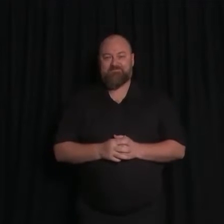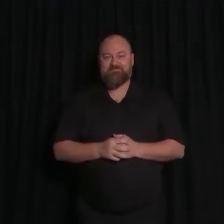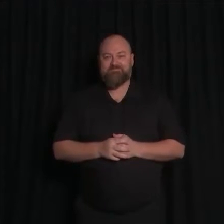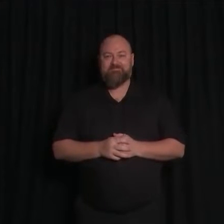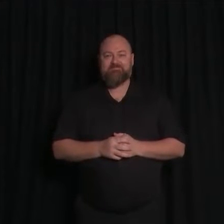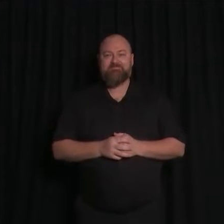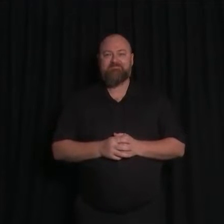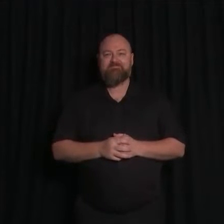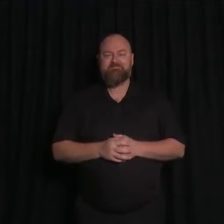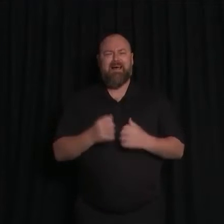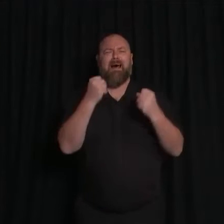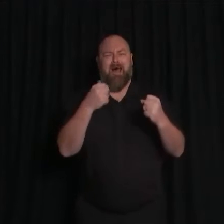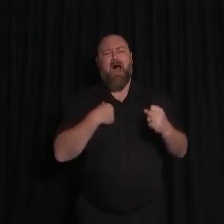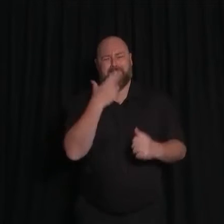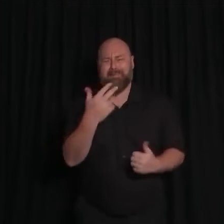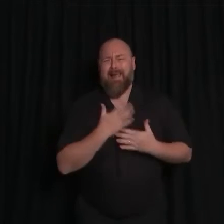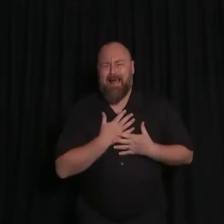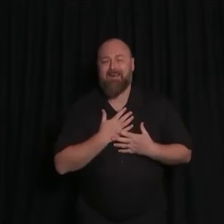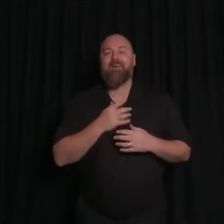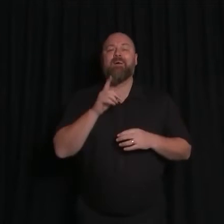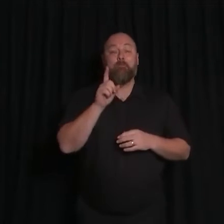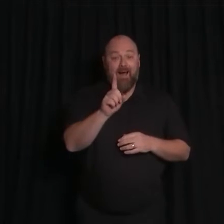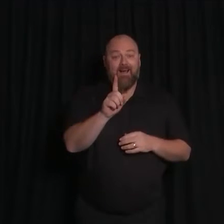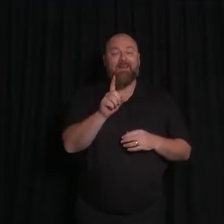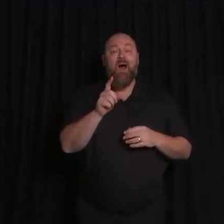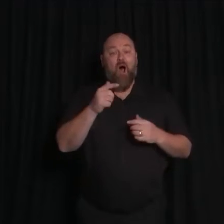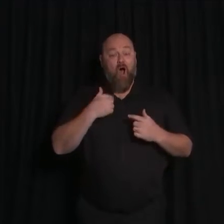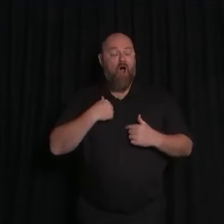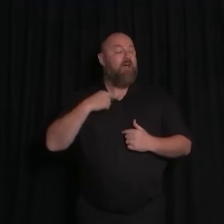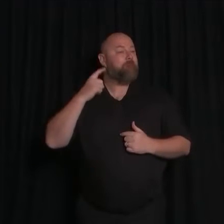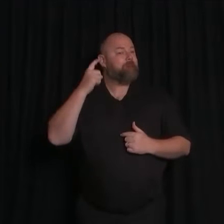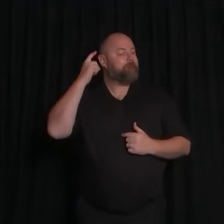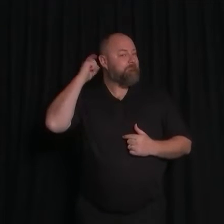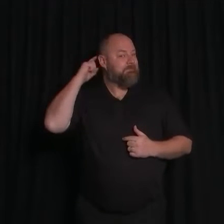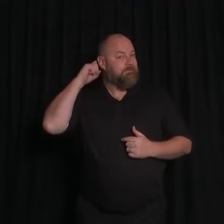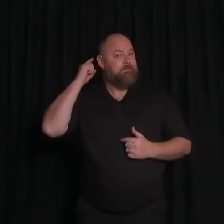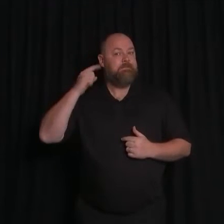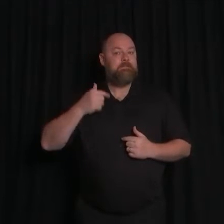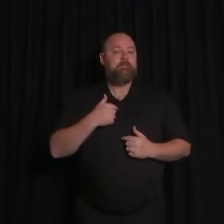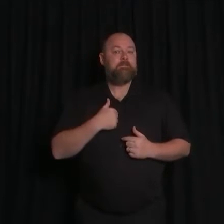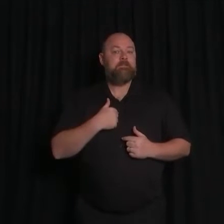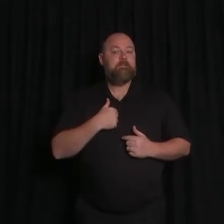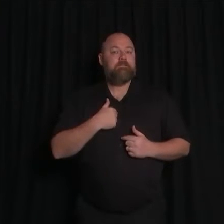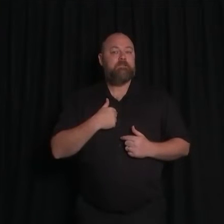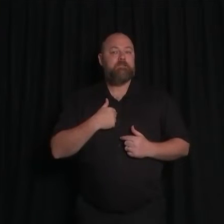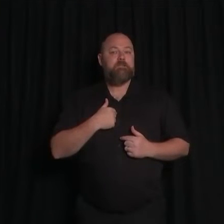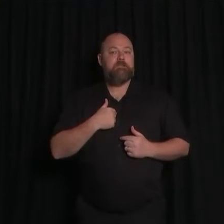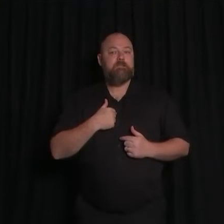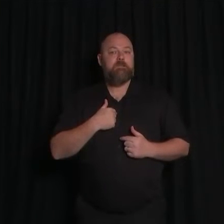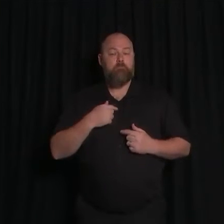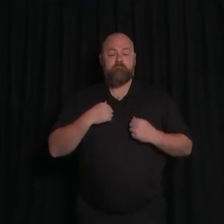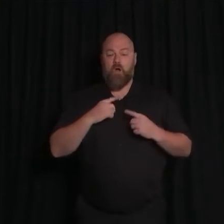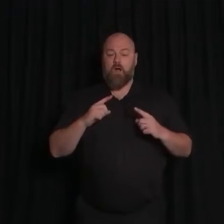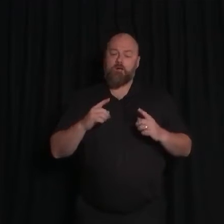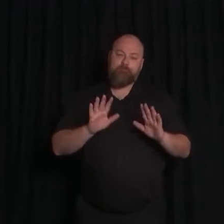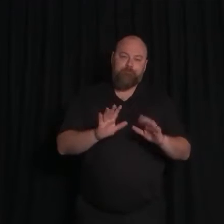I'm a singer. But I made a conscious choice. Also, I didn't want to make this the first album. I